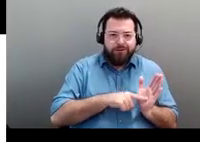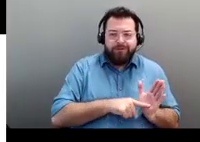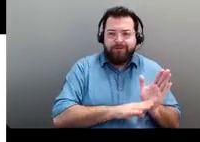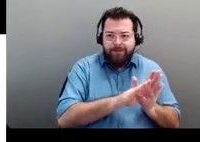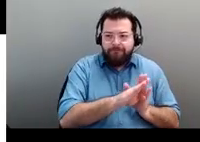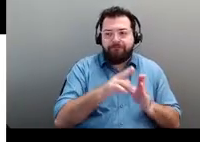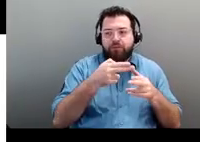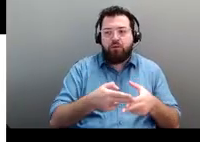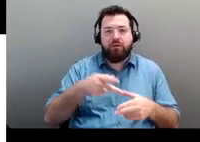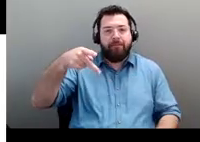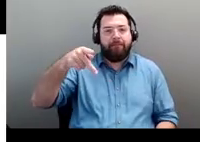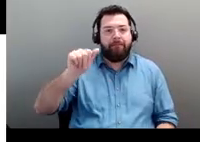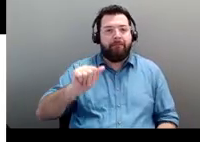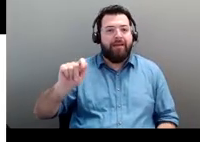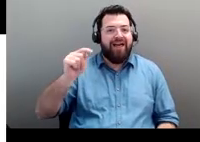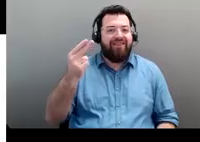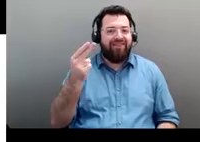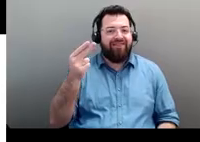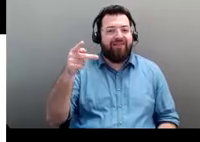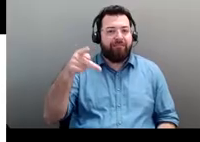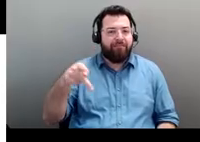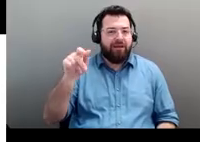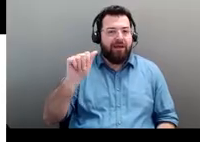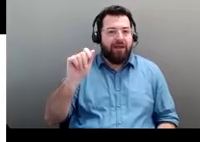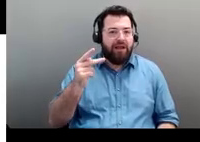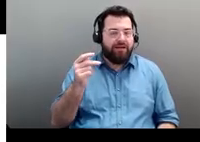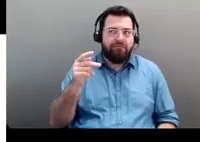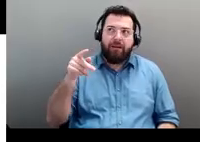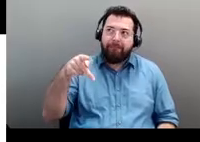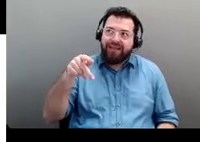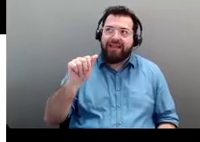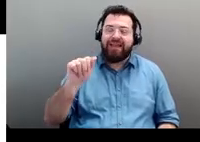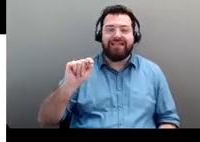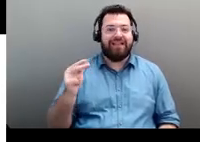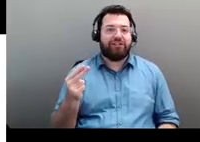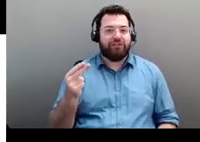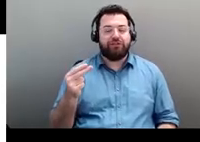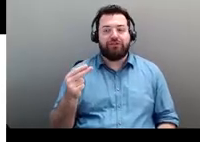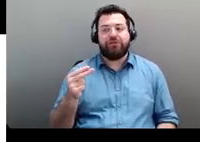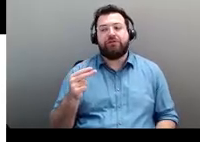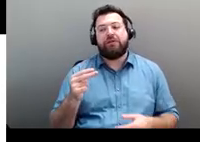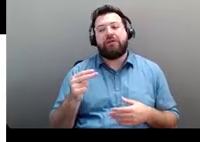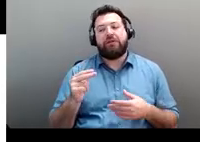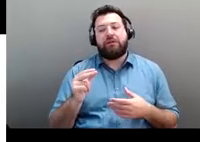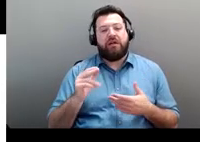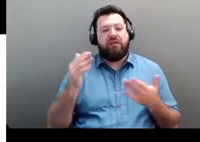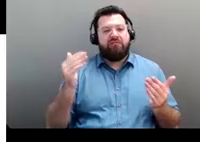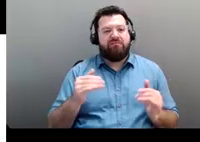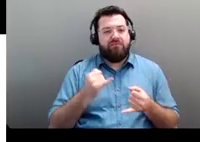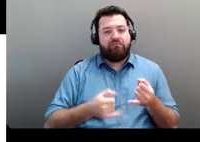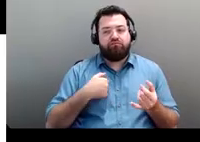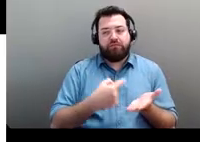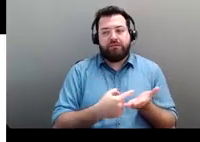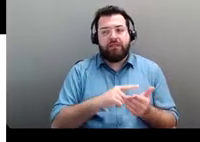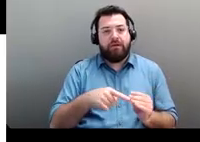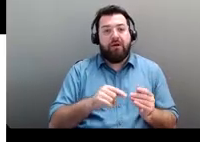Path. Um, and then after that, we'll talk about ways that how AI can deepen learning,